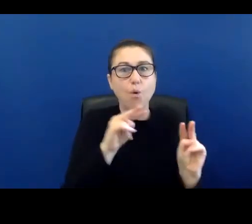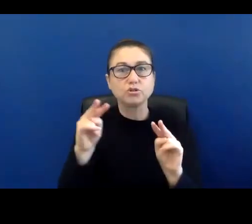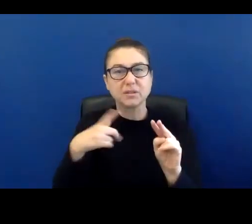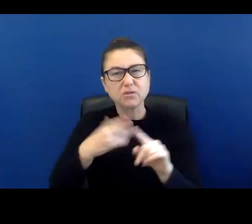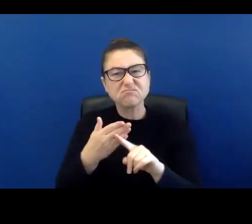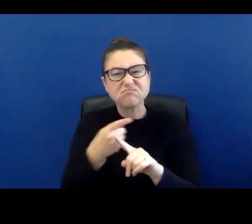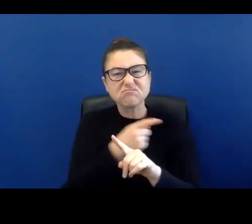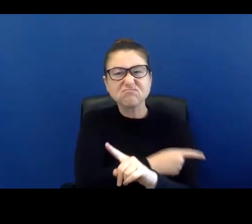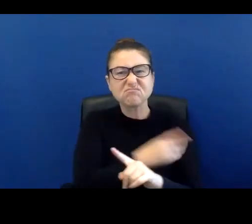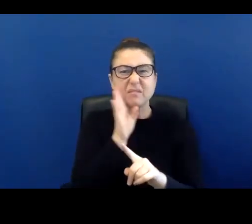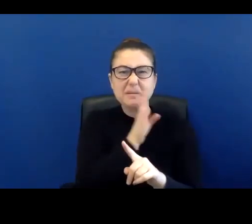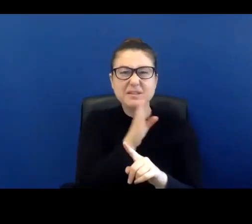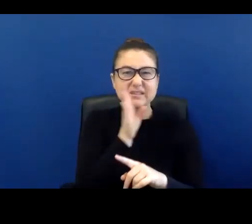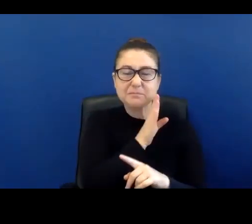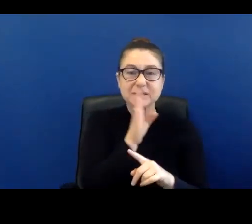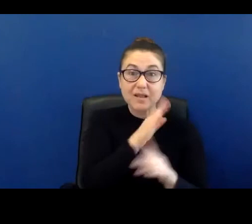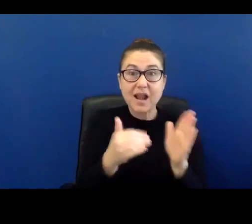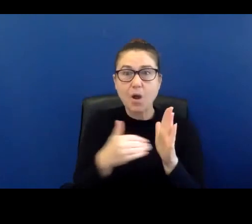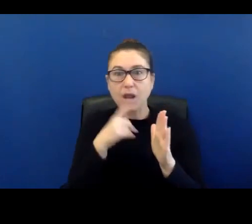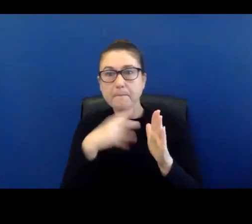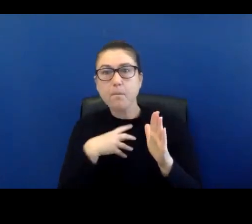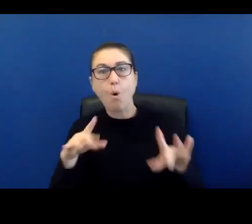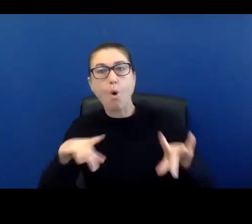on, and that